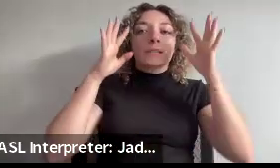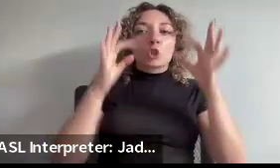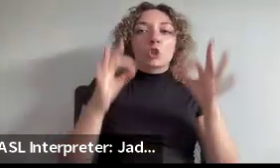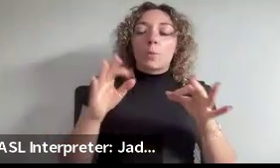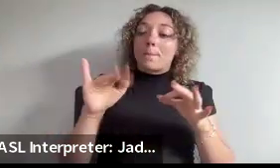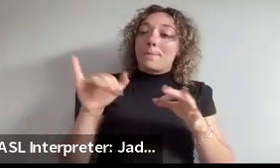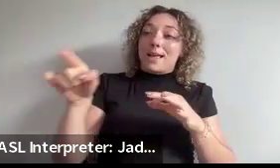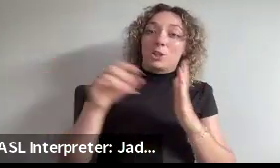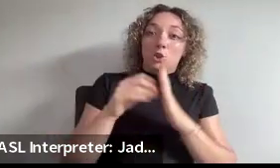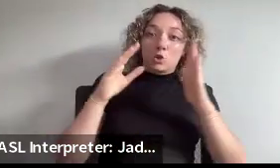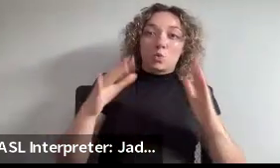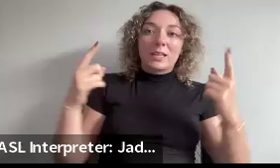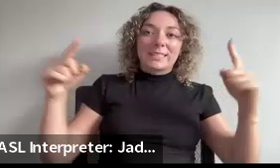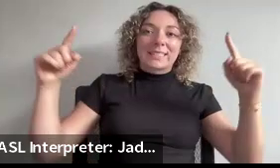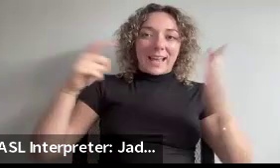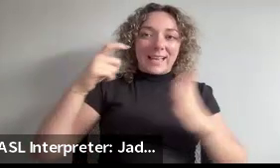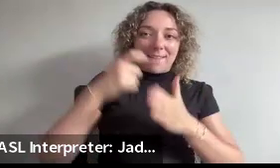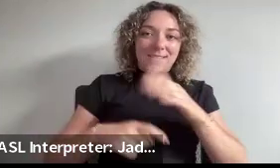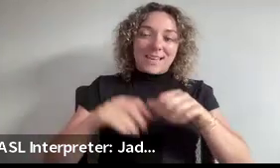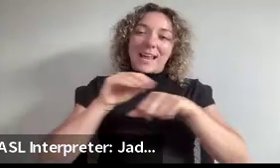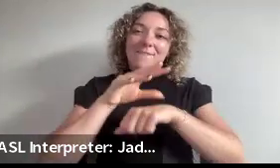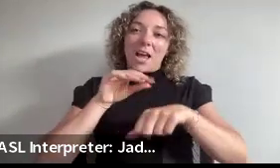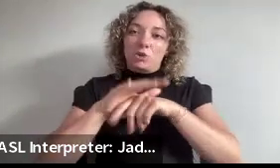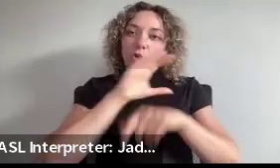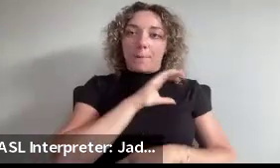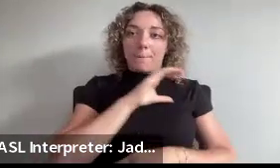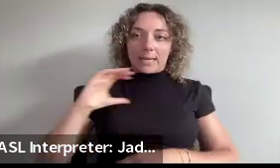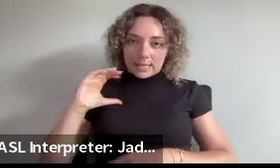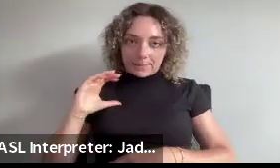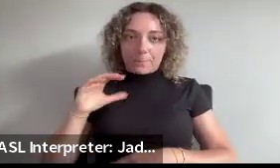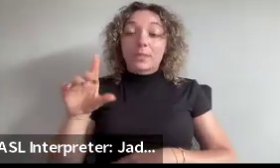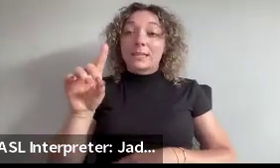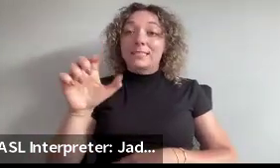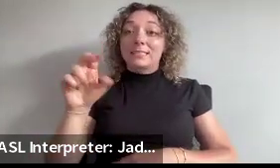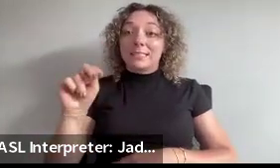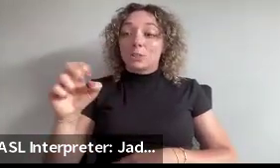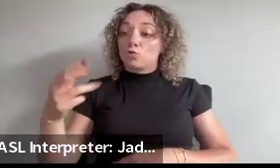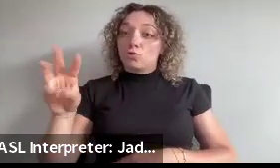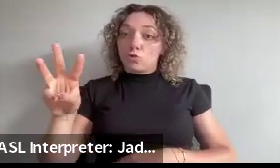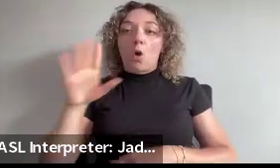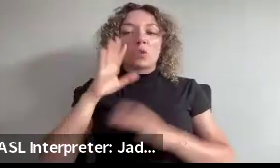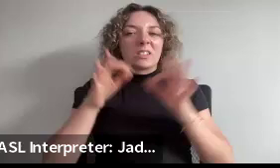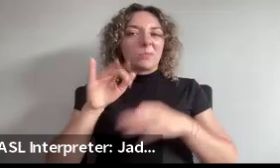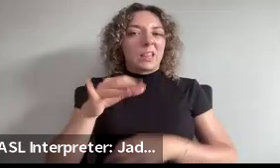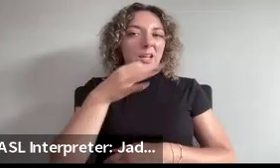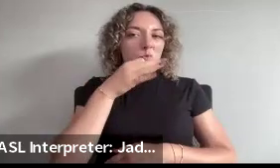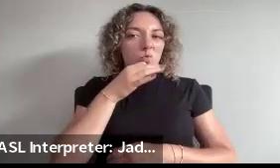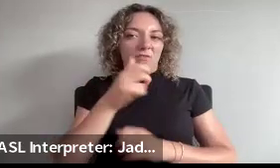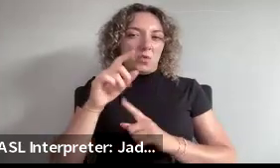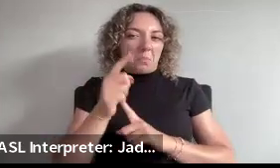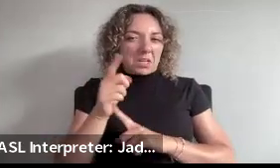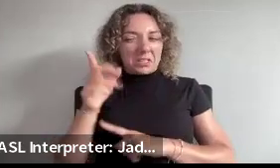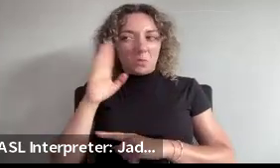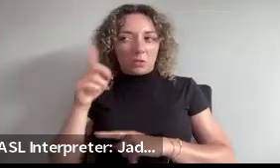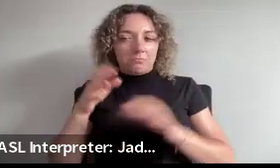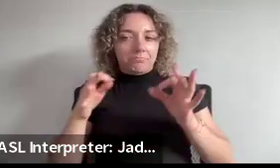Student Success Fee Advisory Committee, and Dean Shaw will talk about that in a couple of minutes.